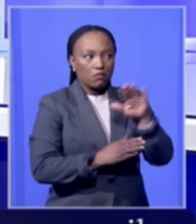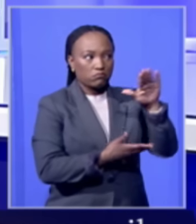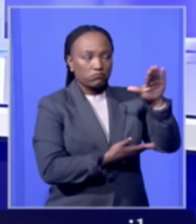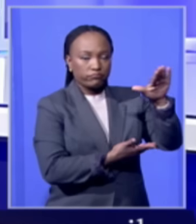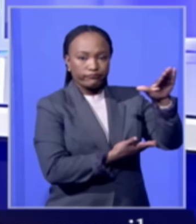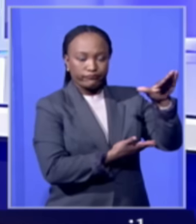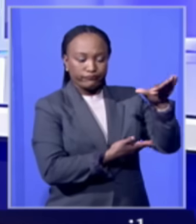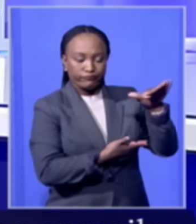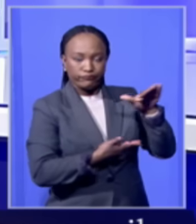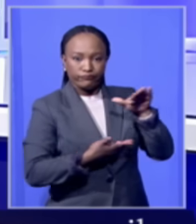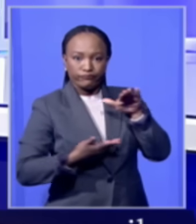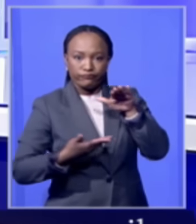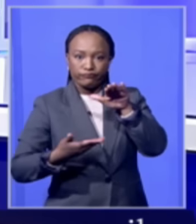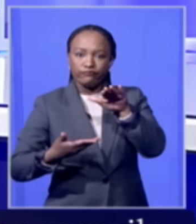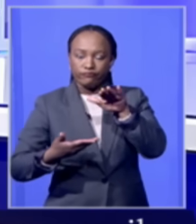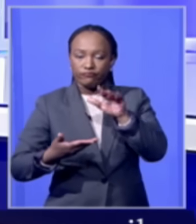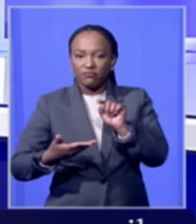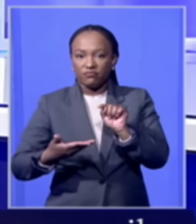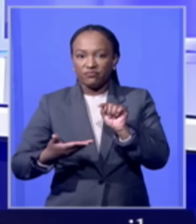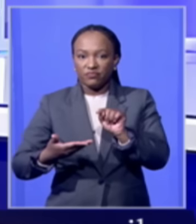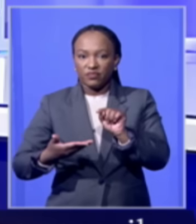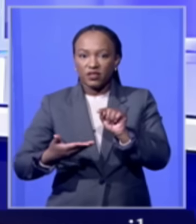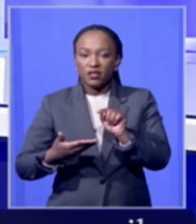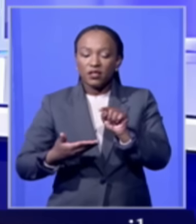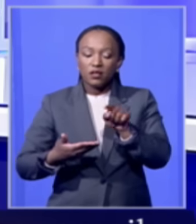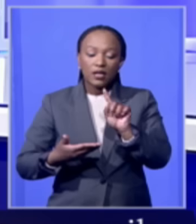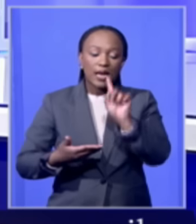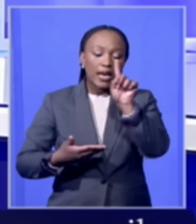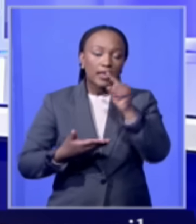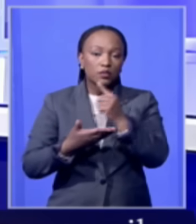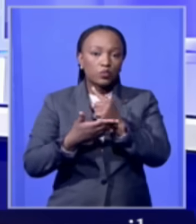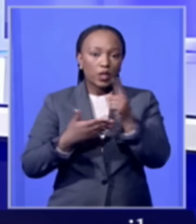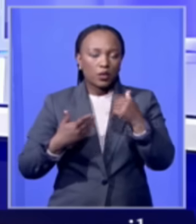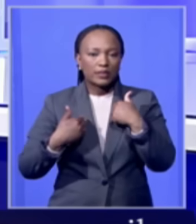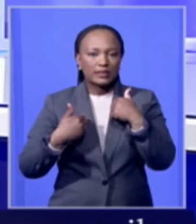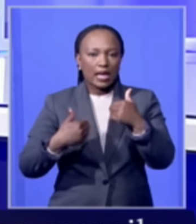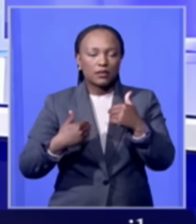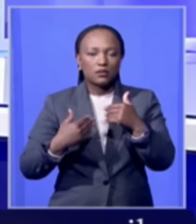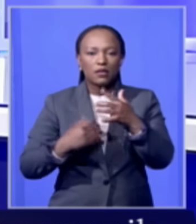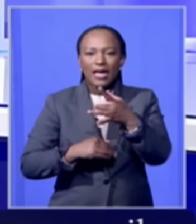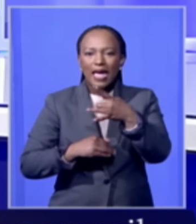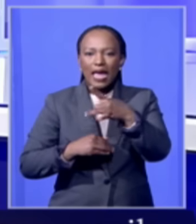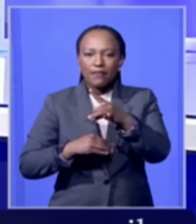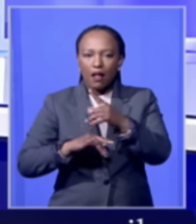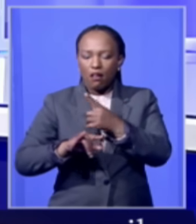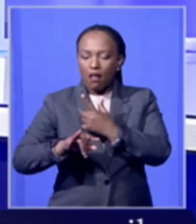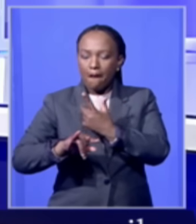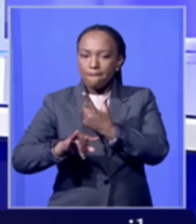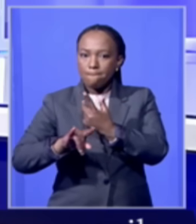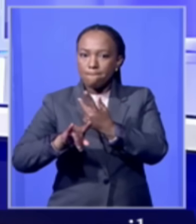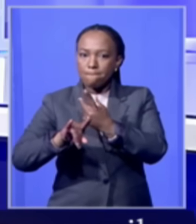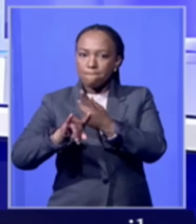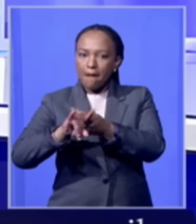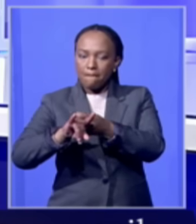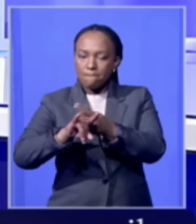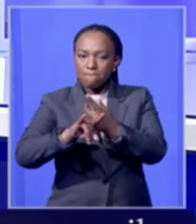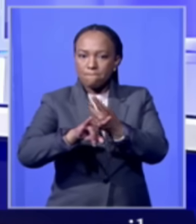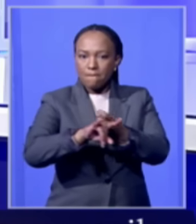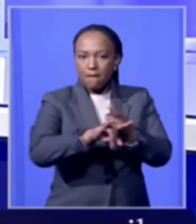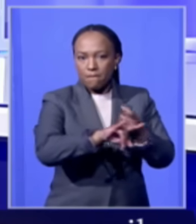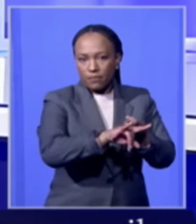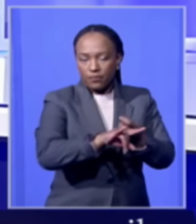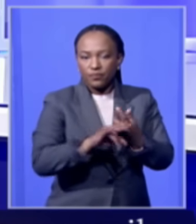molomo e tla hlabelwa go thoma bekeng yeo e tlago morago ga go phulega ga bolwetši bjo go rometšwe meento ya go balelwa